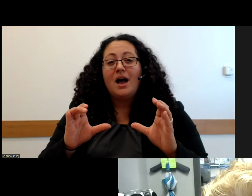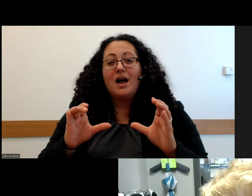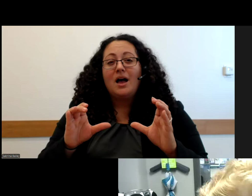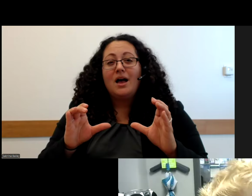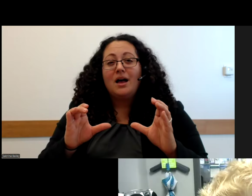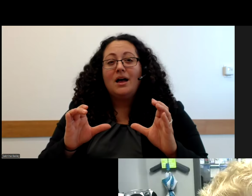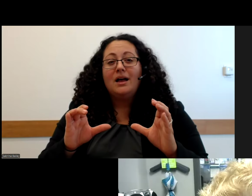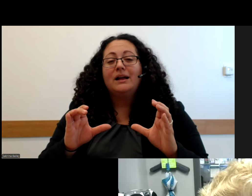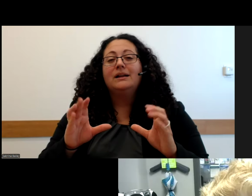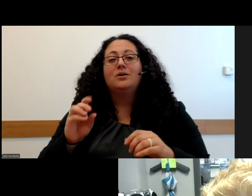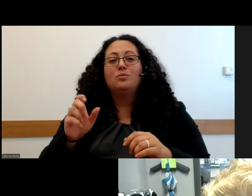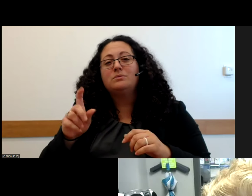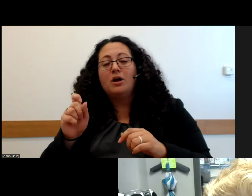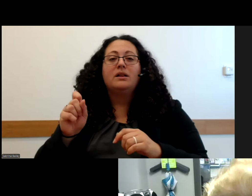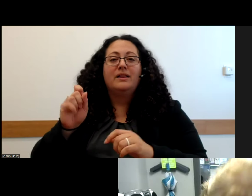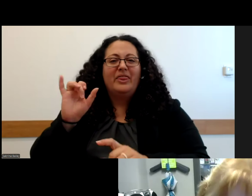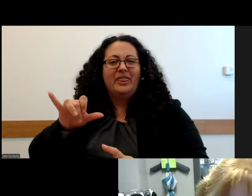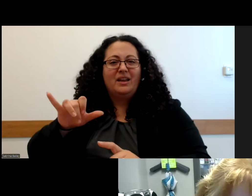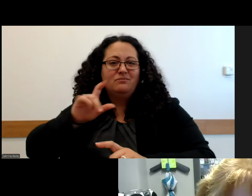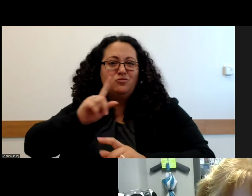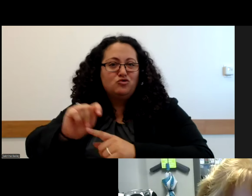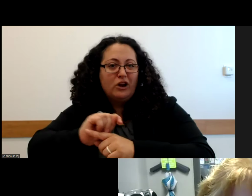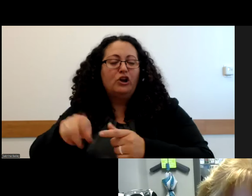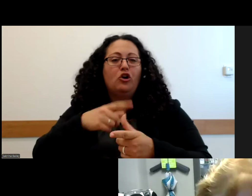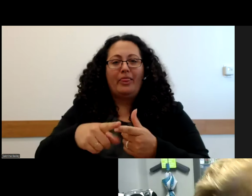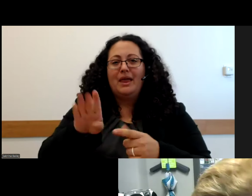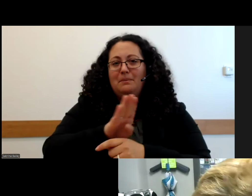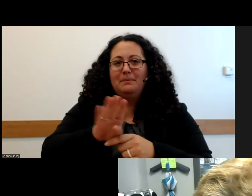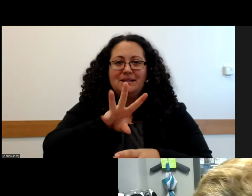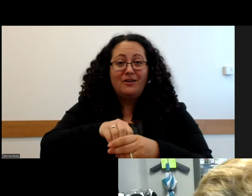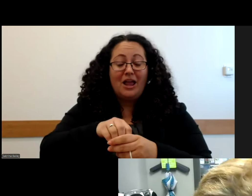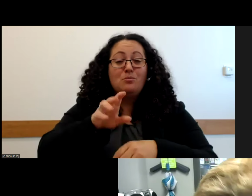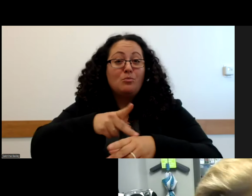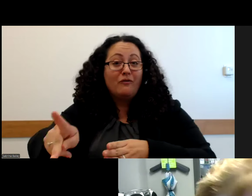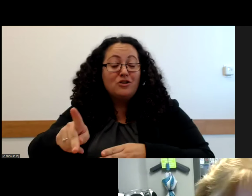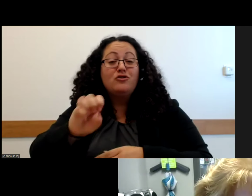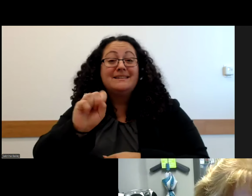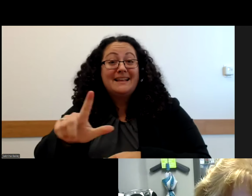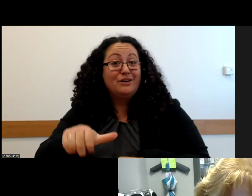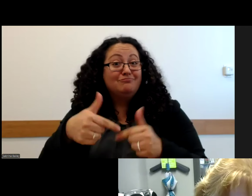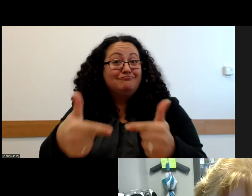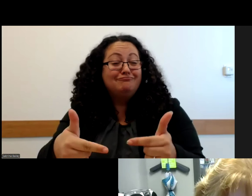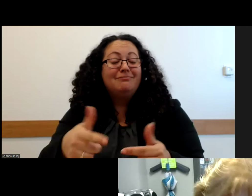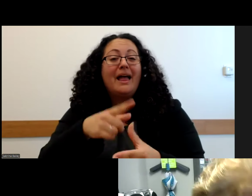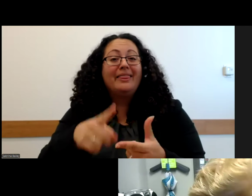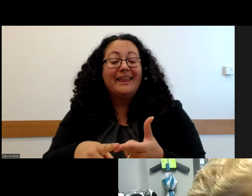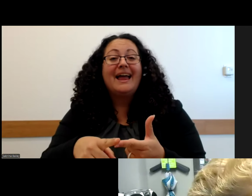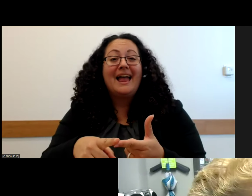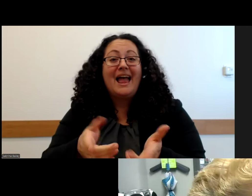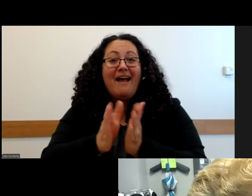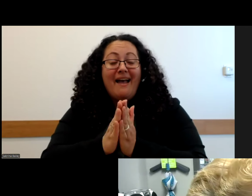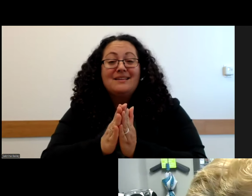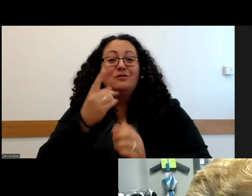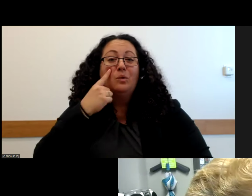windmills trainer, and she is also a certified business engagement professional. Stephanie, I'll turn it over to you, and I ask you